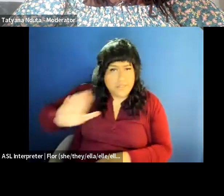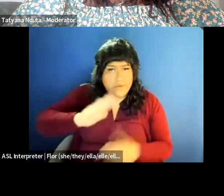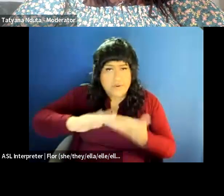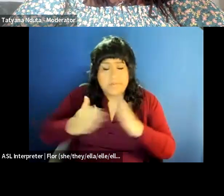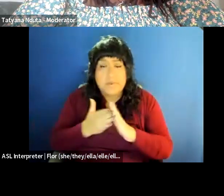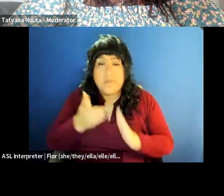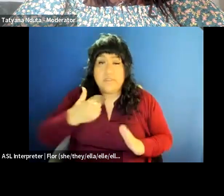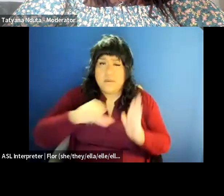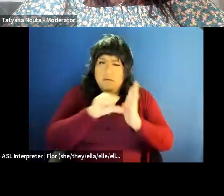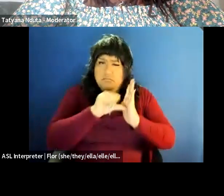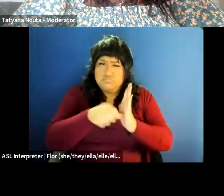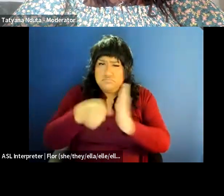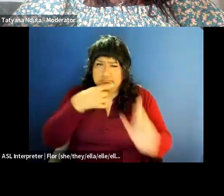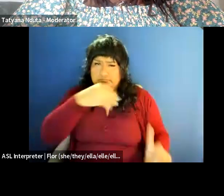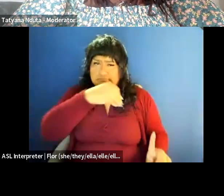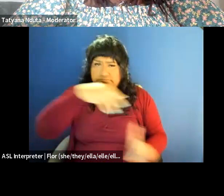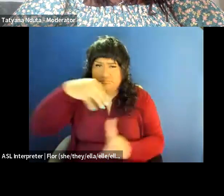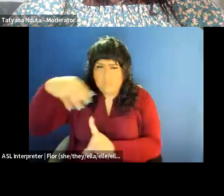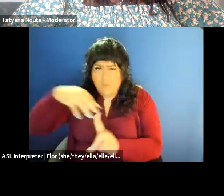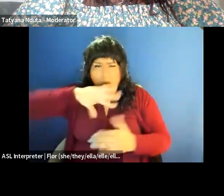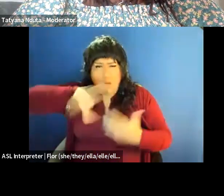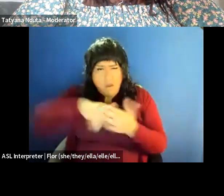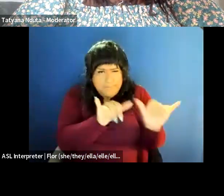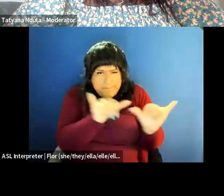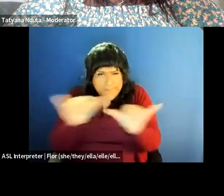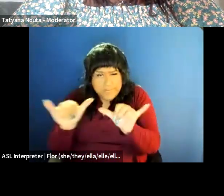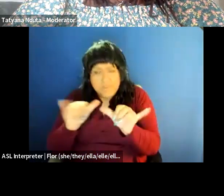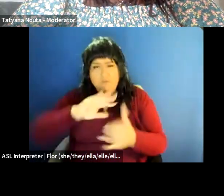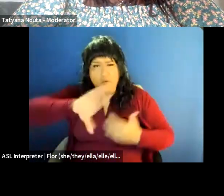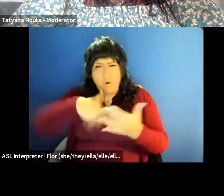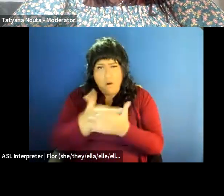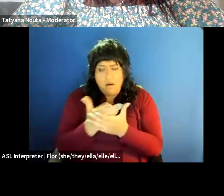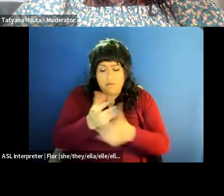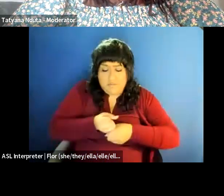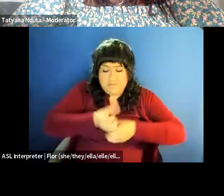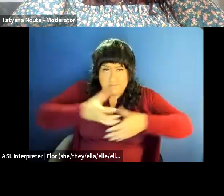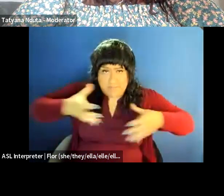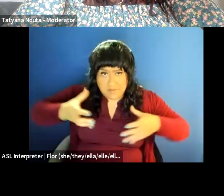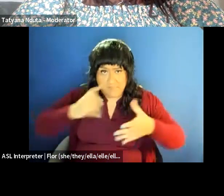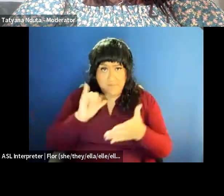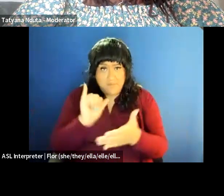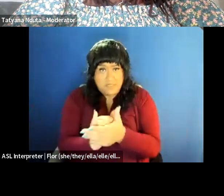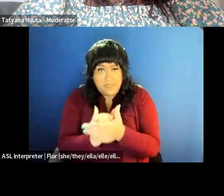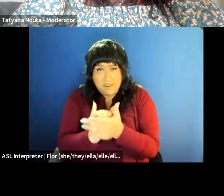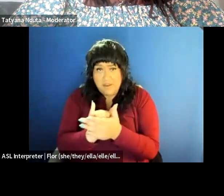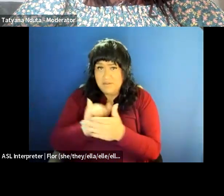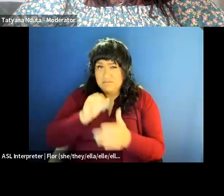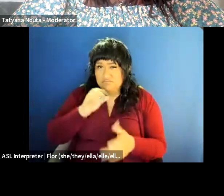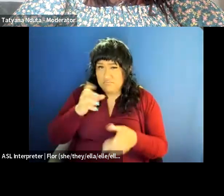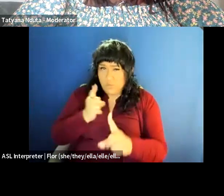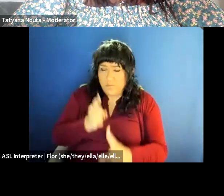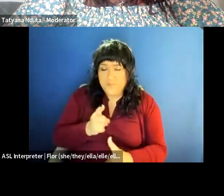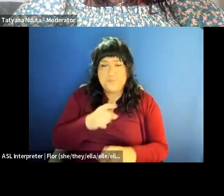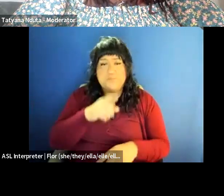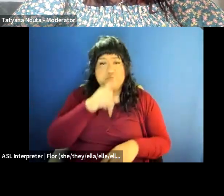larger pattern of the national expansion of involuntary commitment directives, discussing key